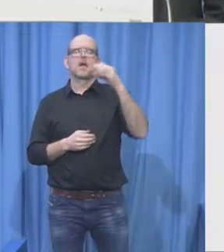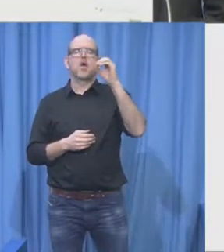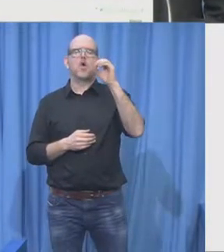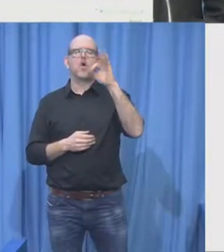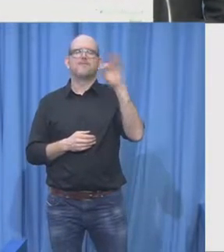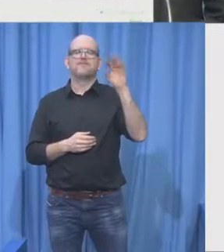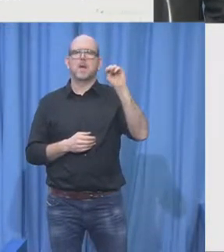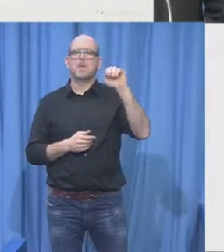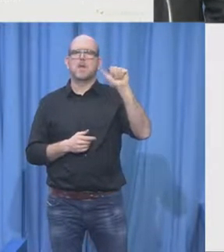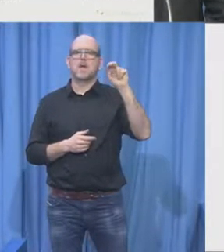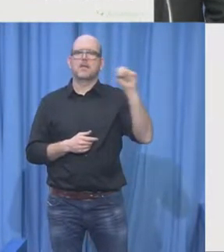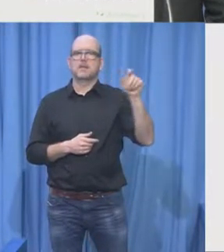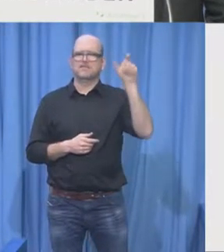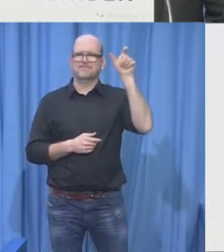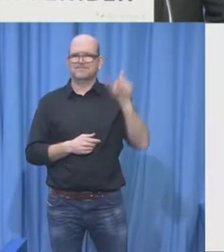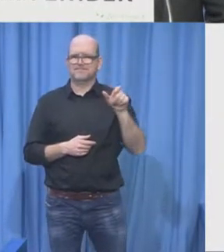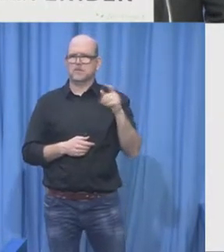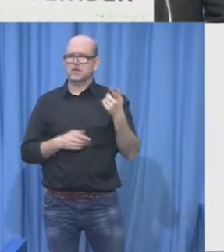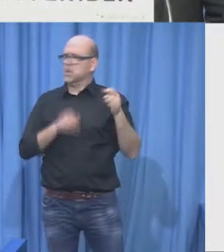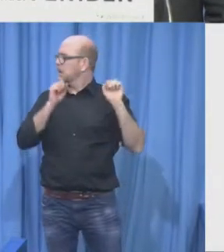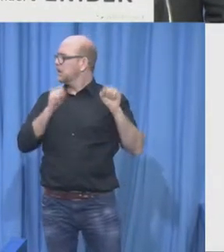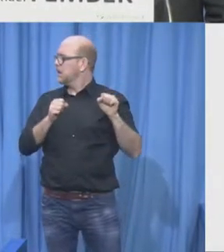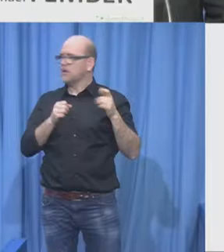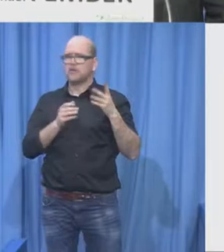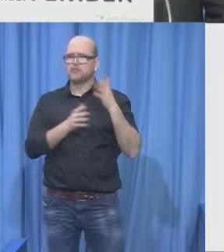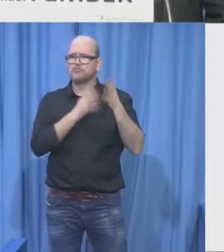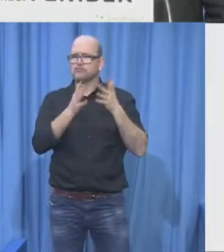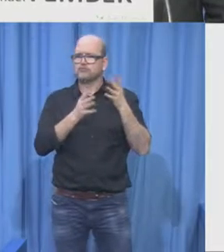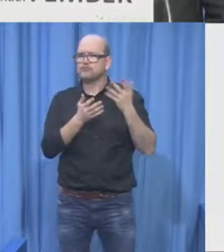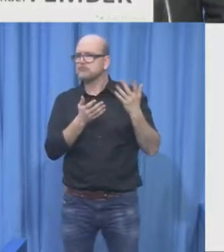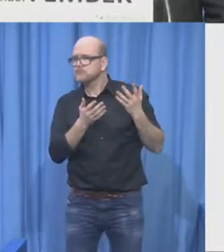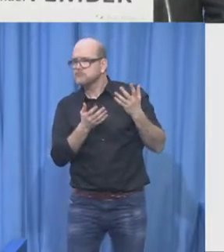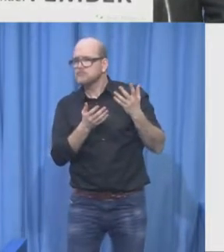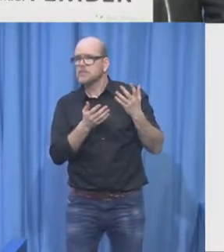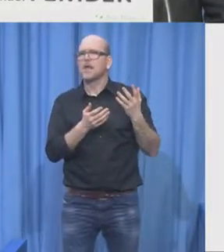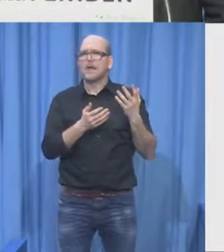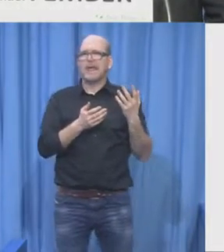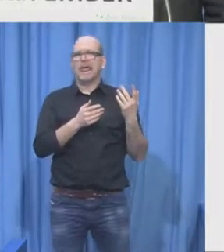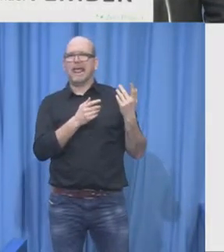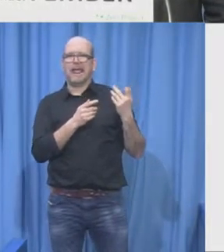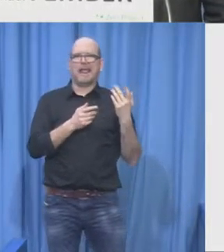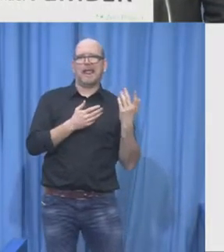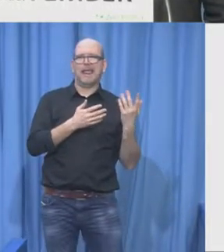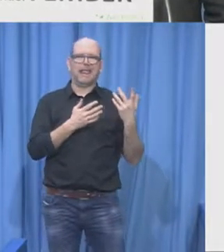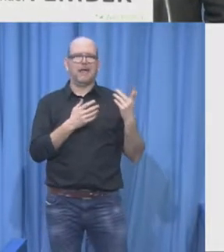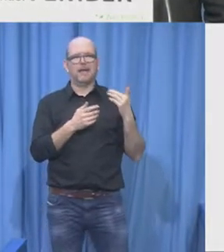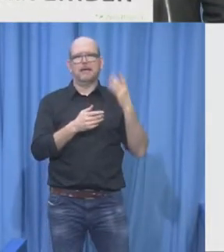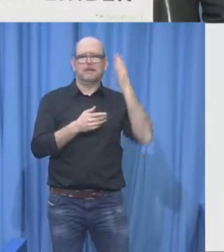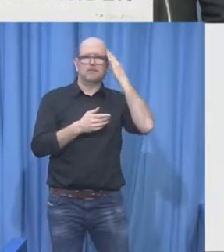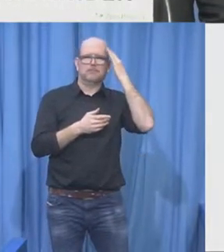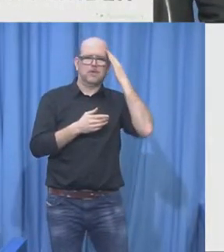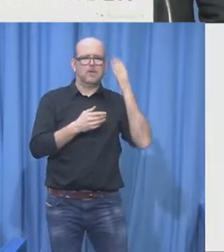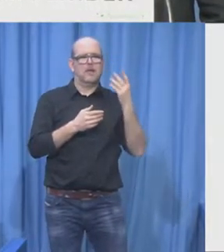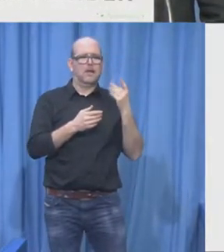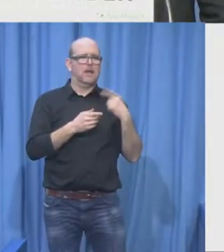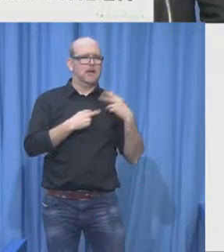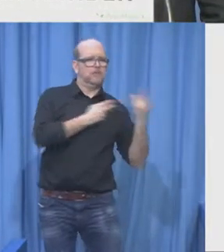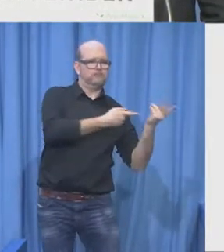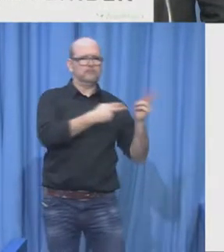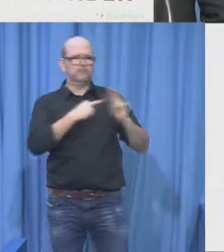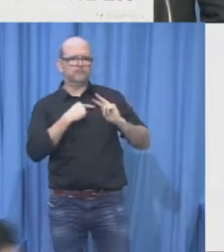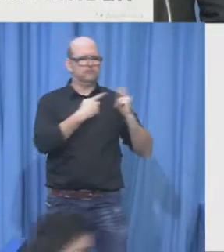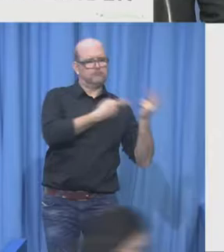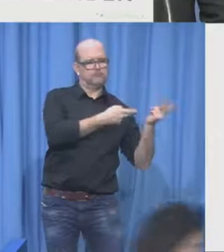how to start this session. They will have a kind of co-production on presenting the Discovering Hands